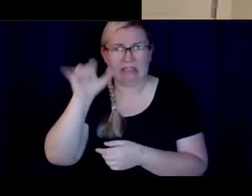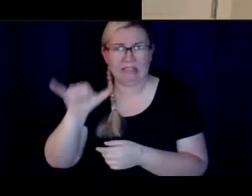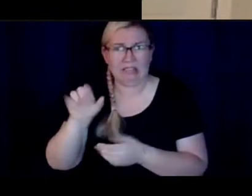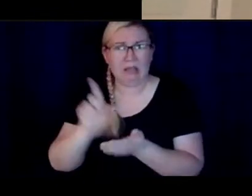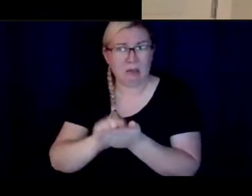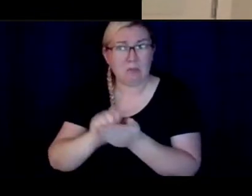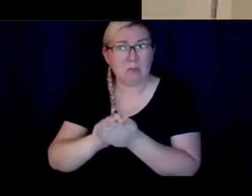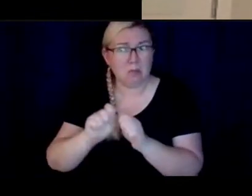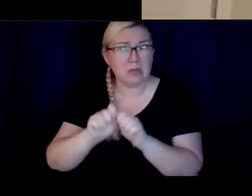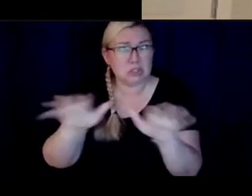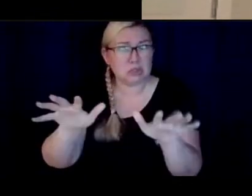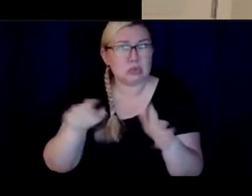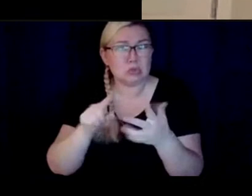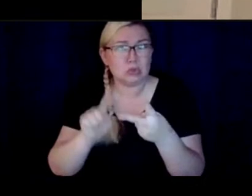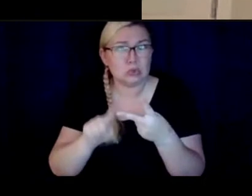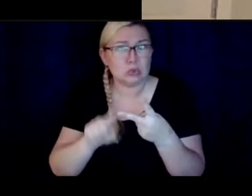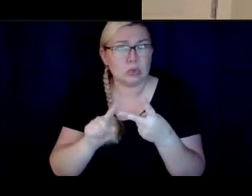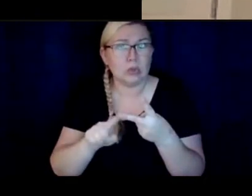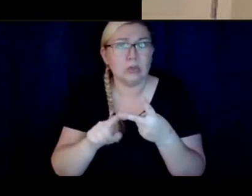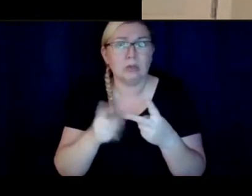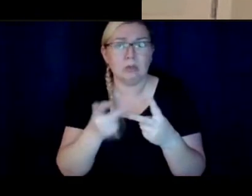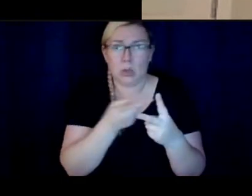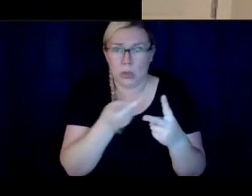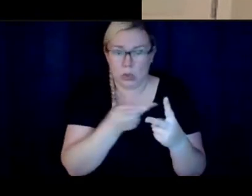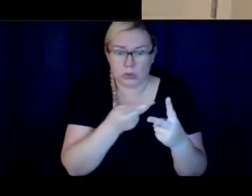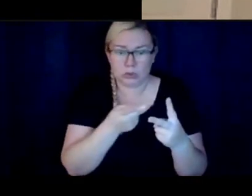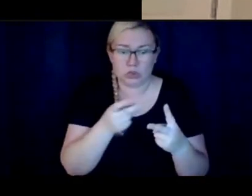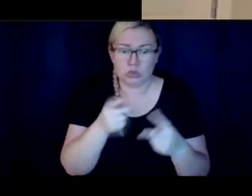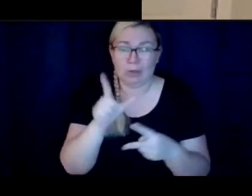the CMB area,